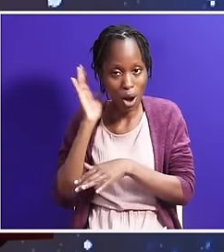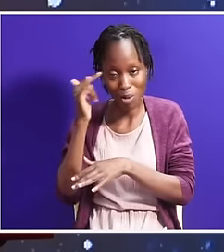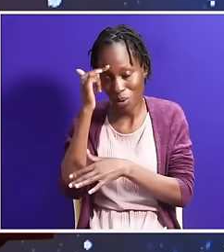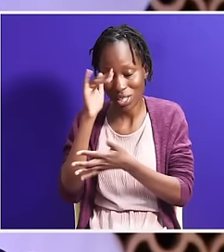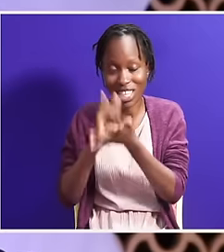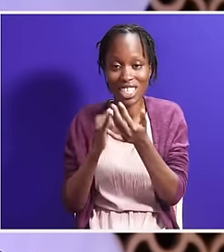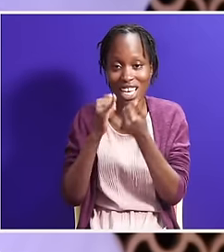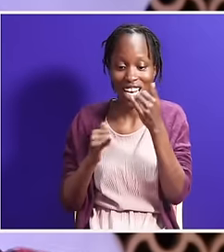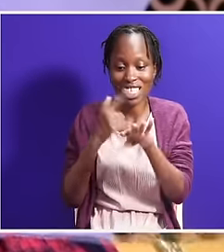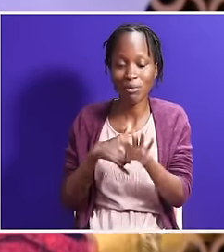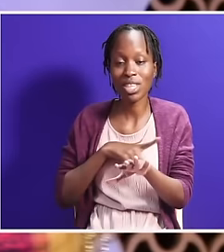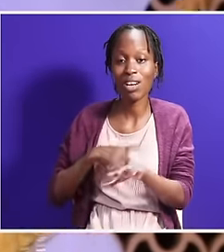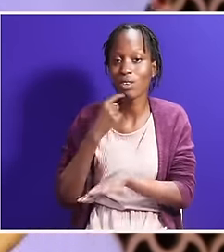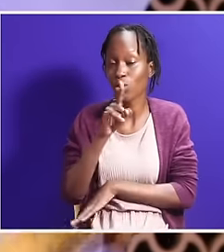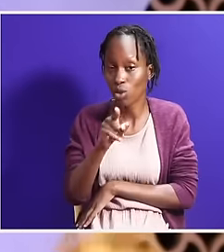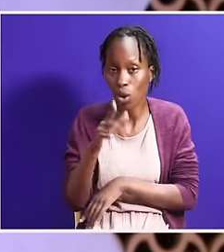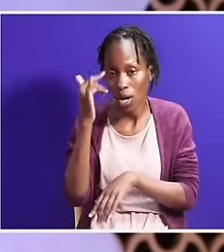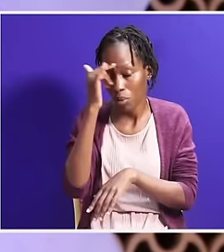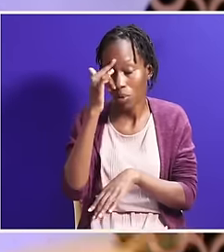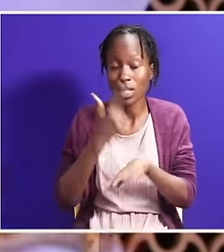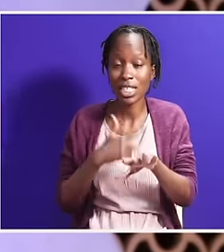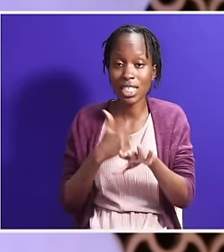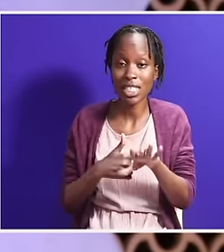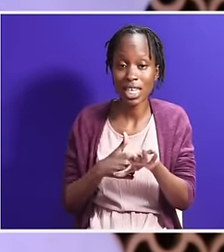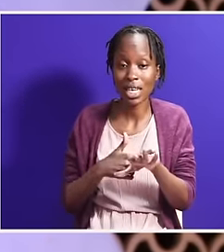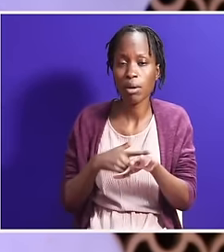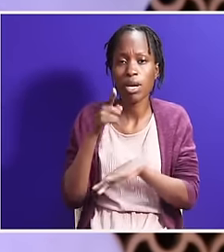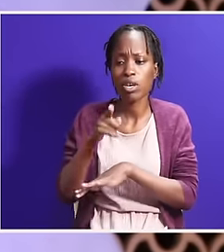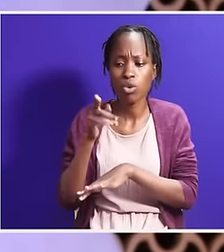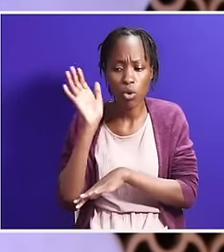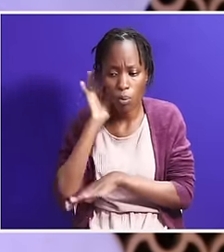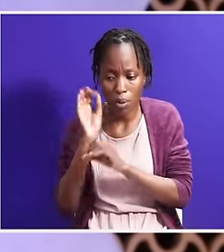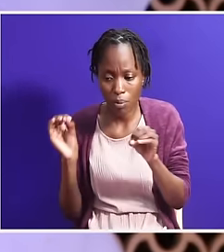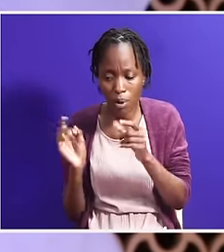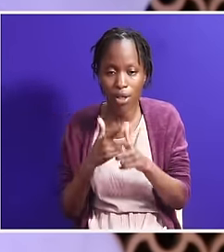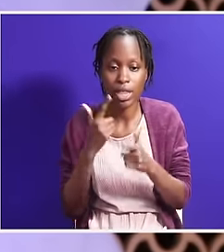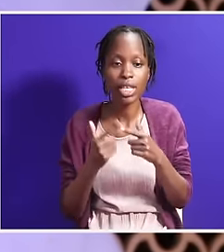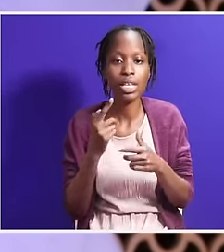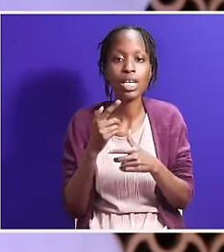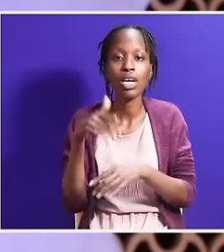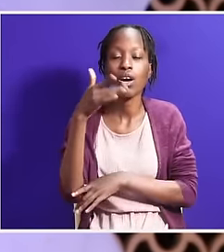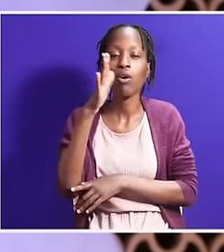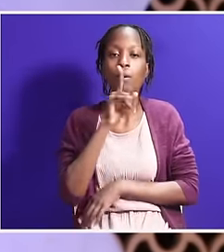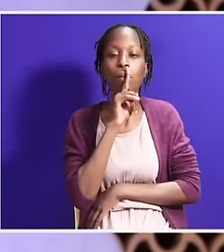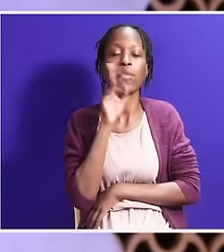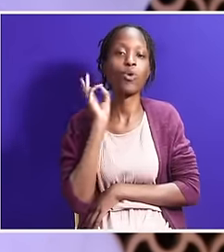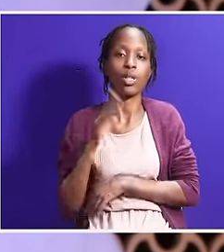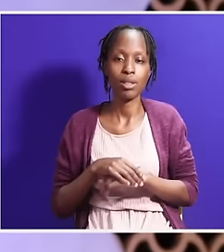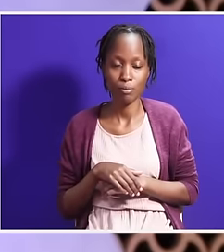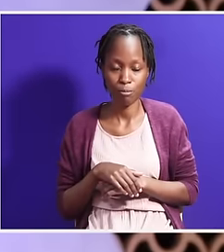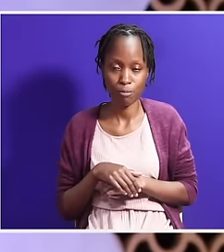last talked to us. Because when we determine not to obey, you'll see the voice of God can be quiet.